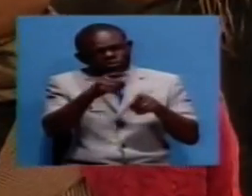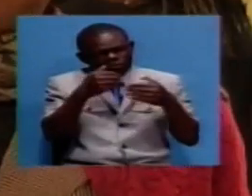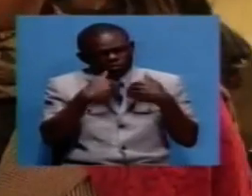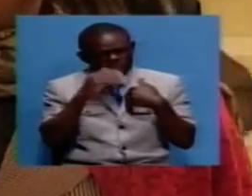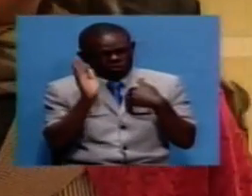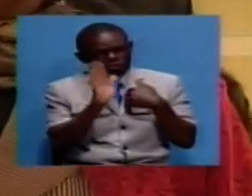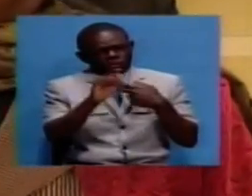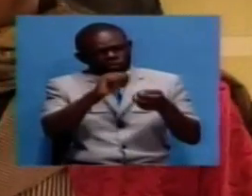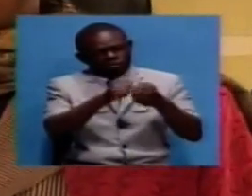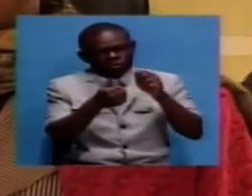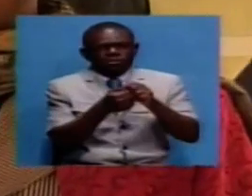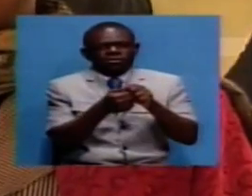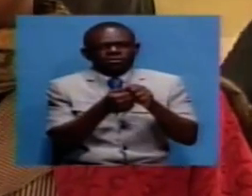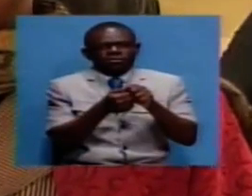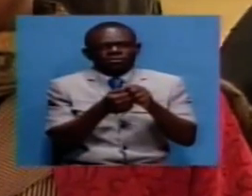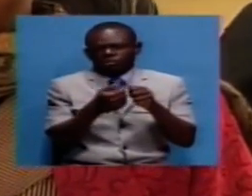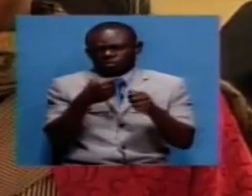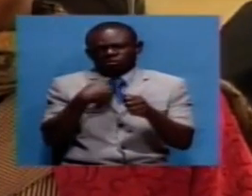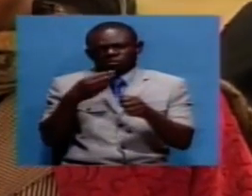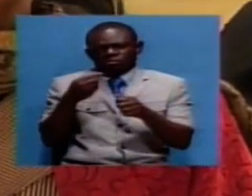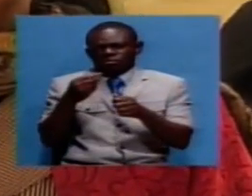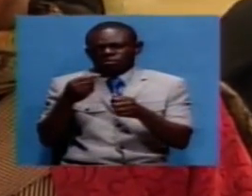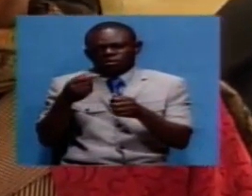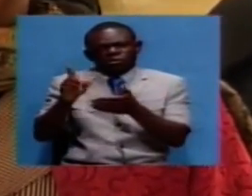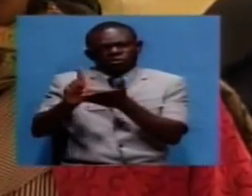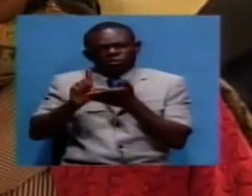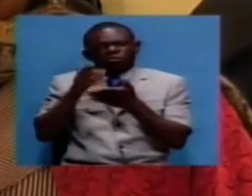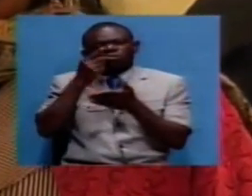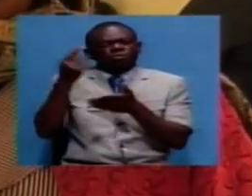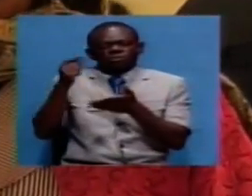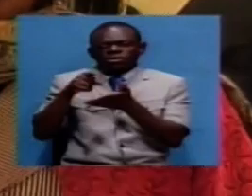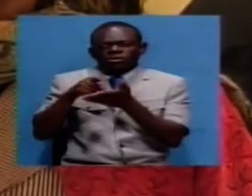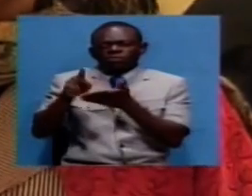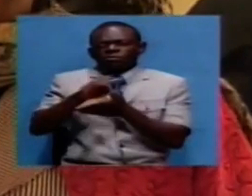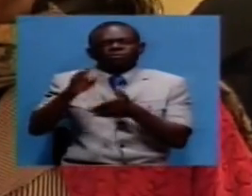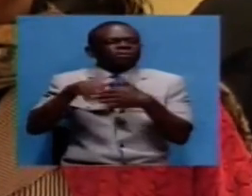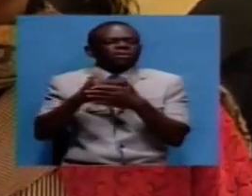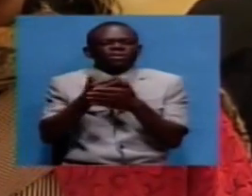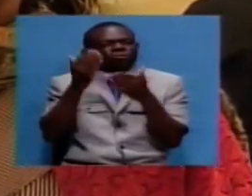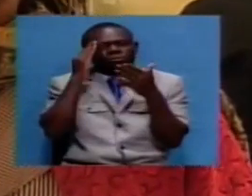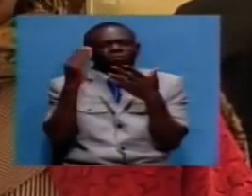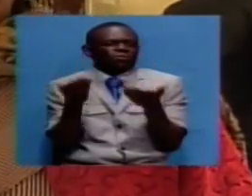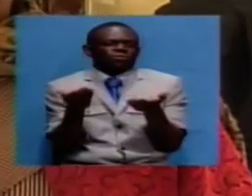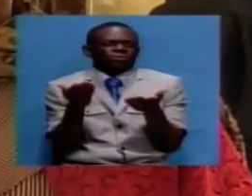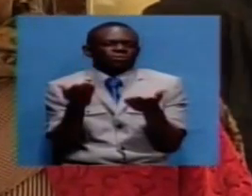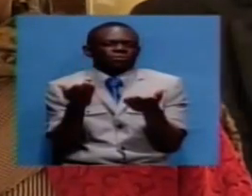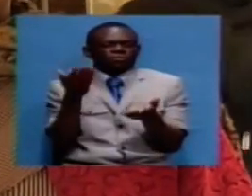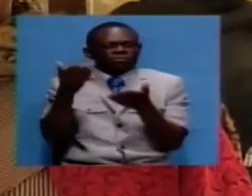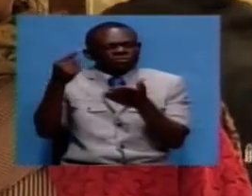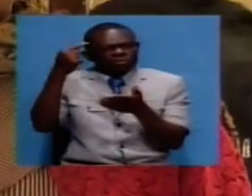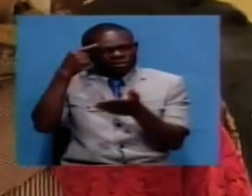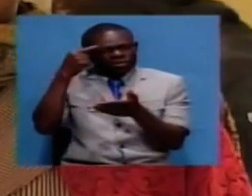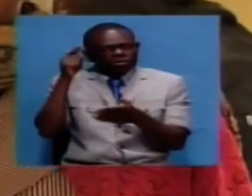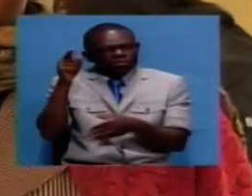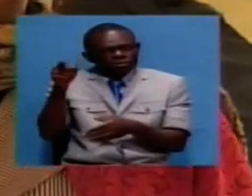repay that loan, I don't know. So now if only the government will look into our plea, maybe, I don't